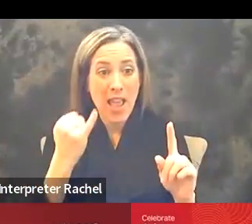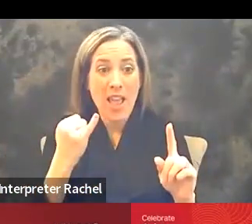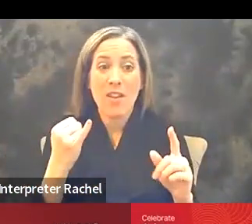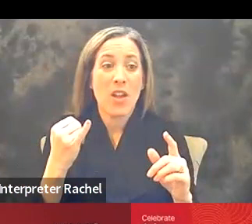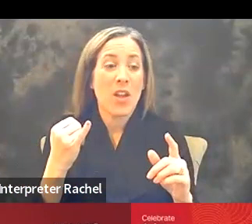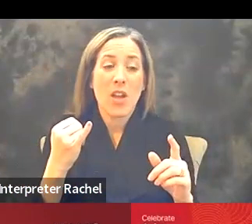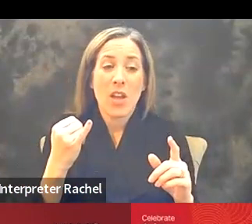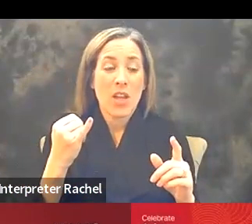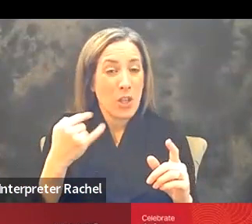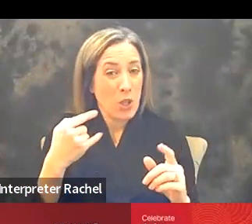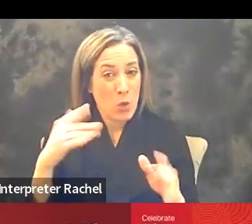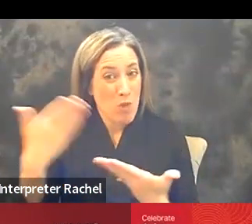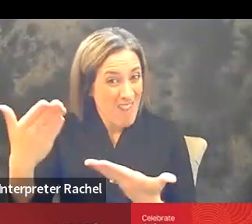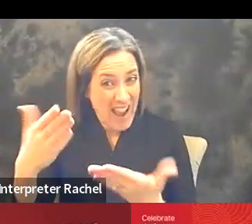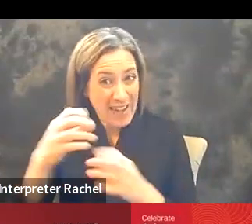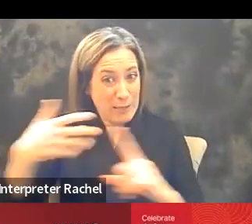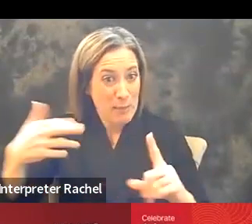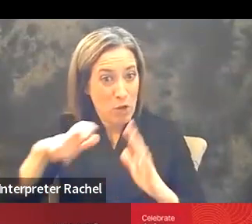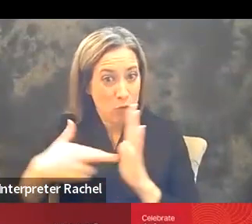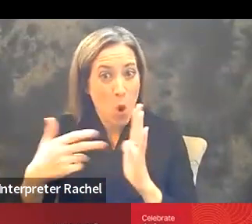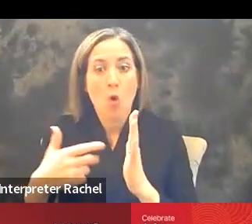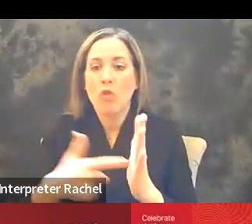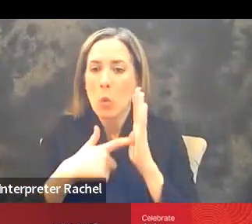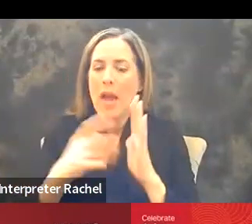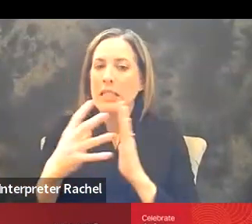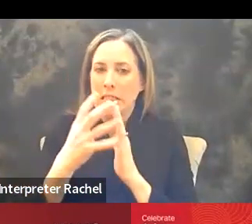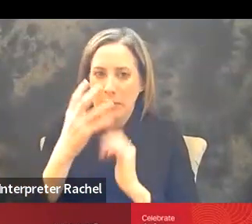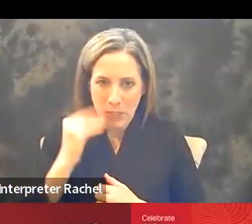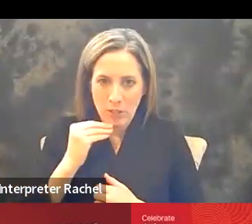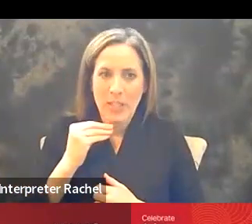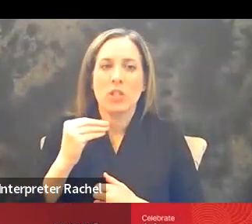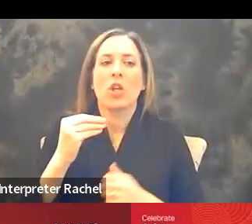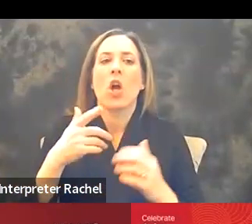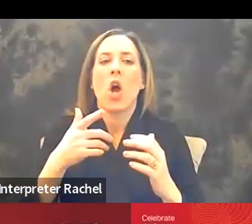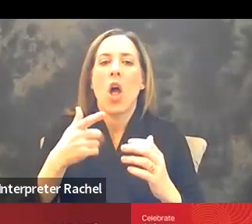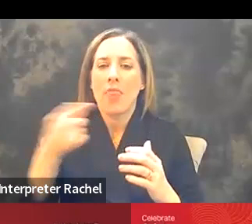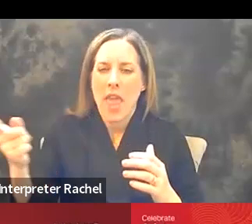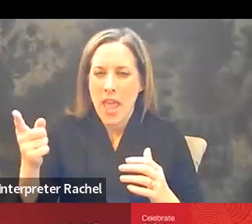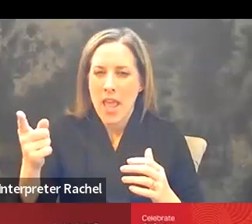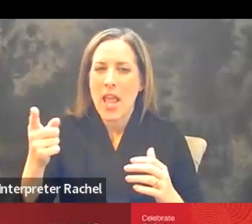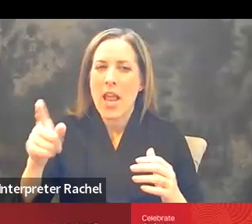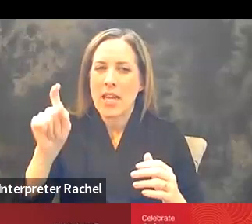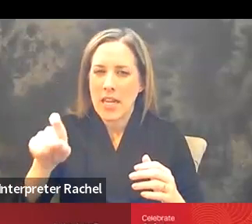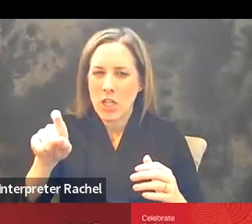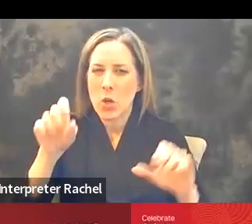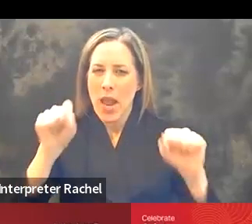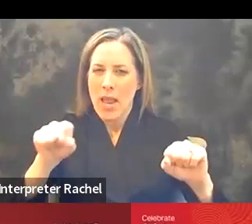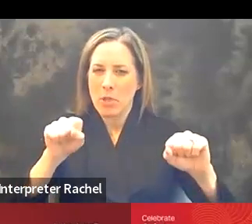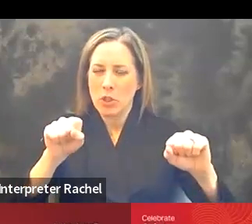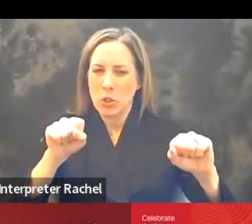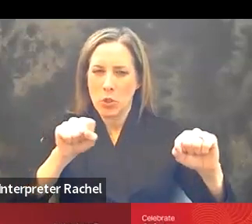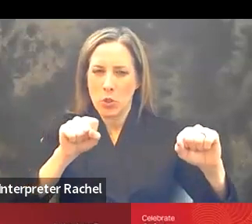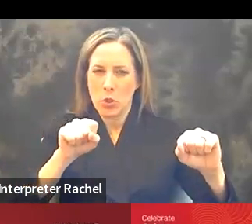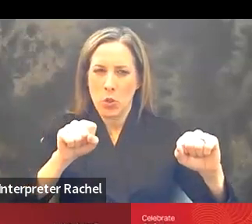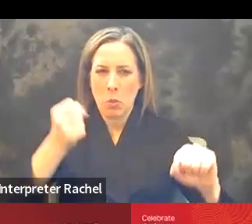that expanded role requires experience. I think it requires a reading of the room that not everybody might be able to do right